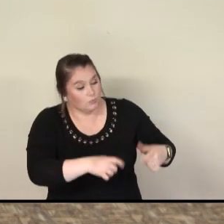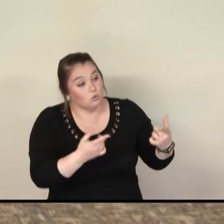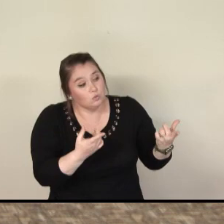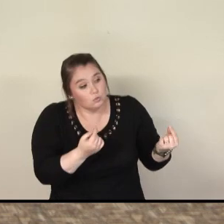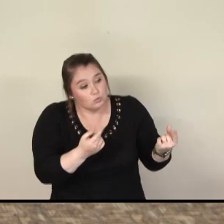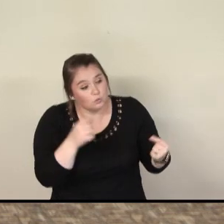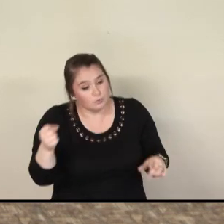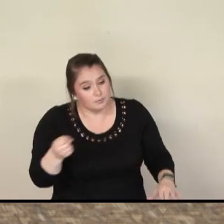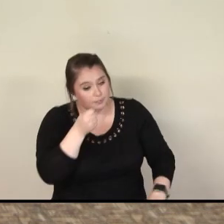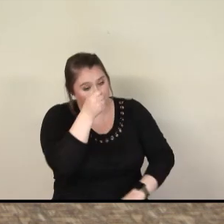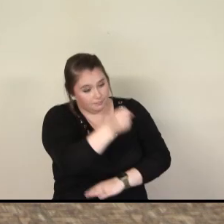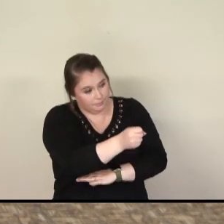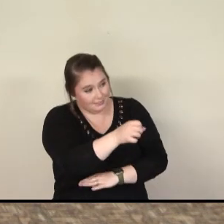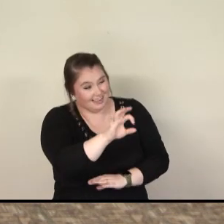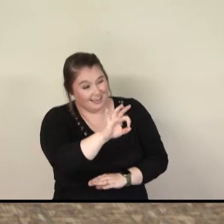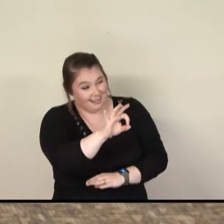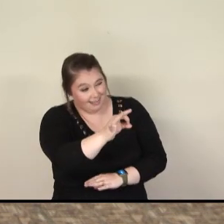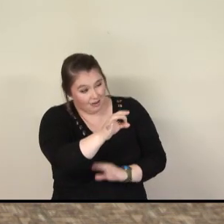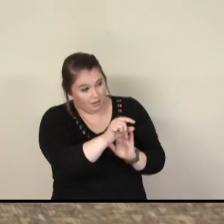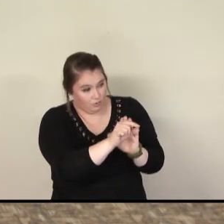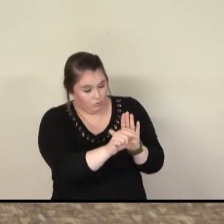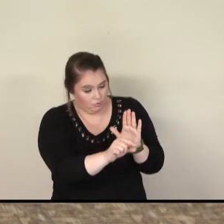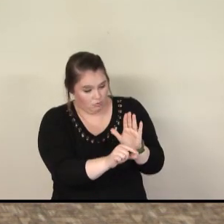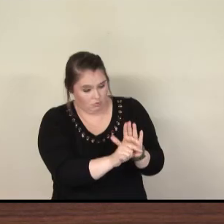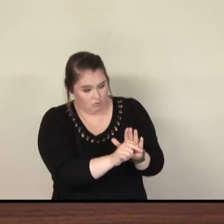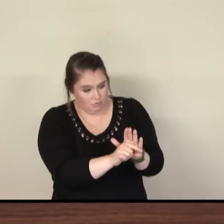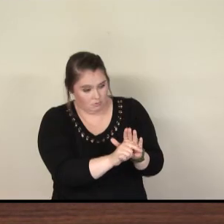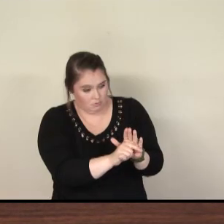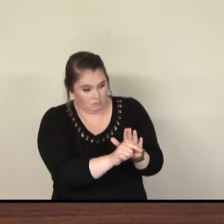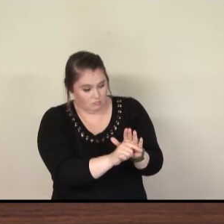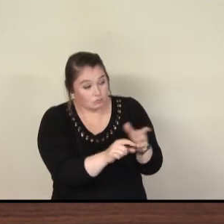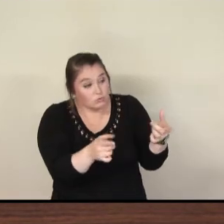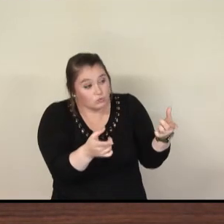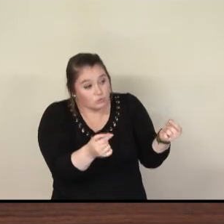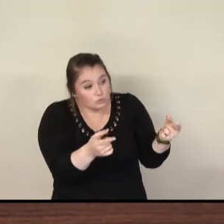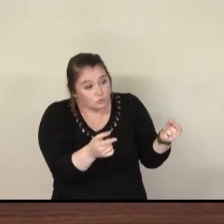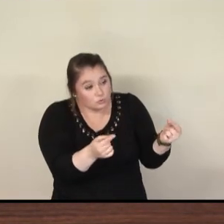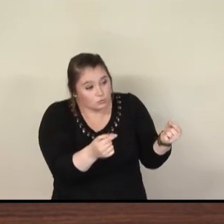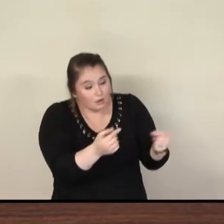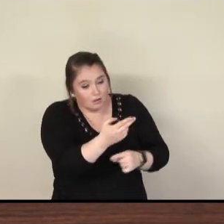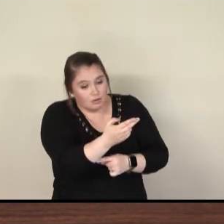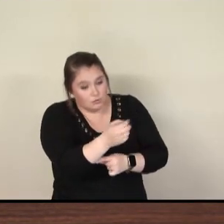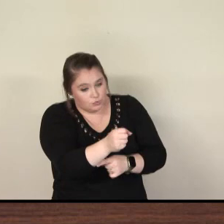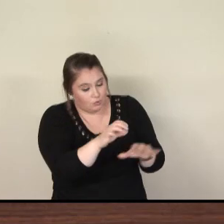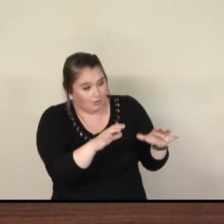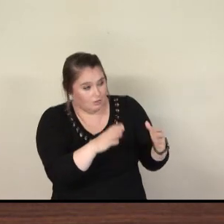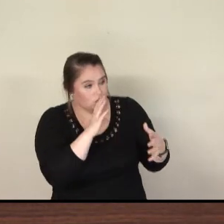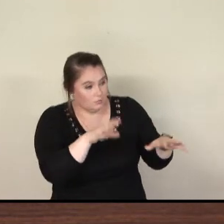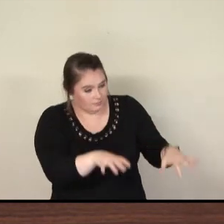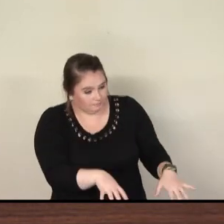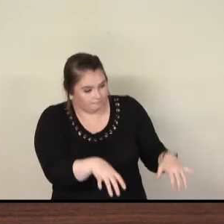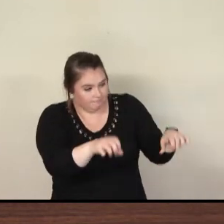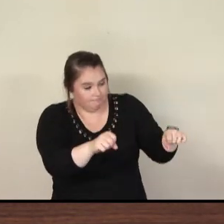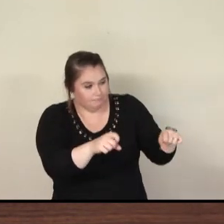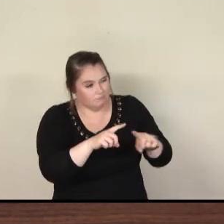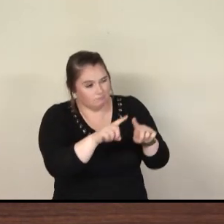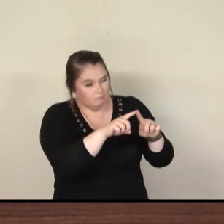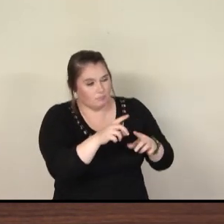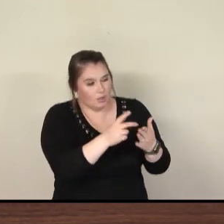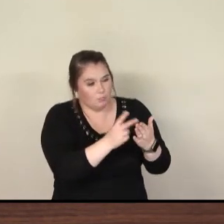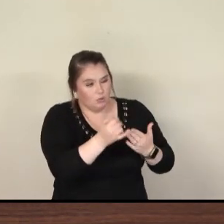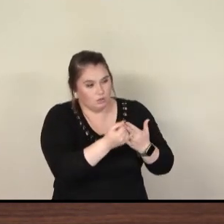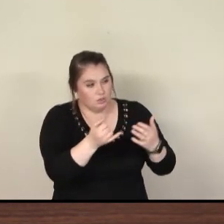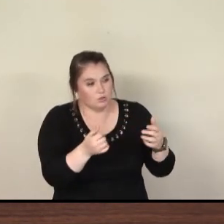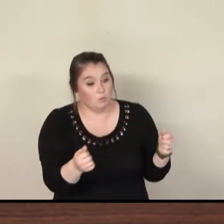them there as ninth graders, and they're taking high school courses and doing some projects with the